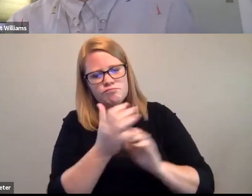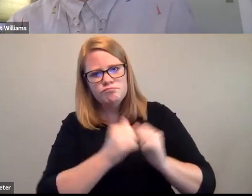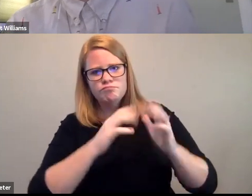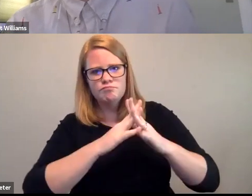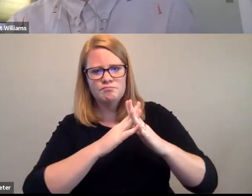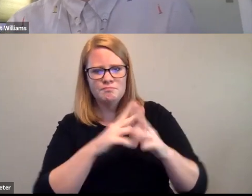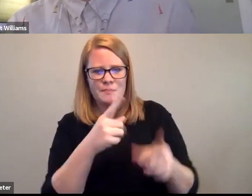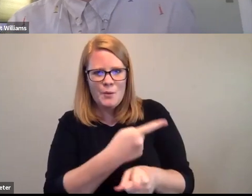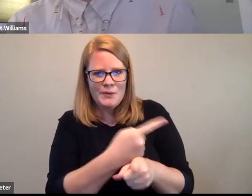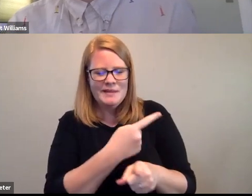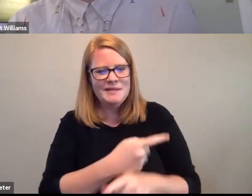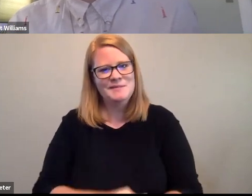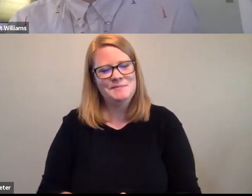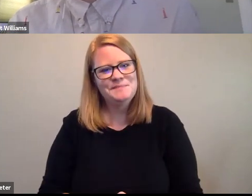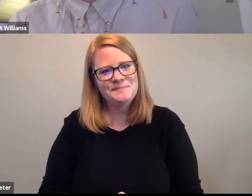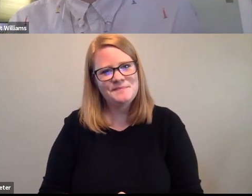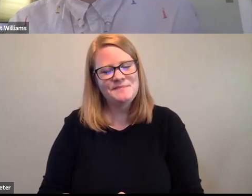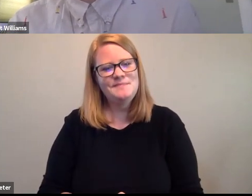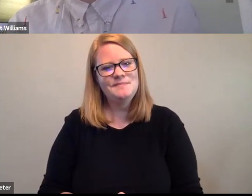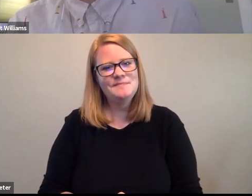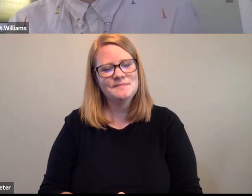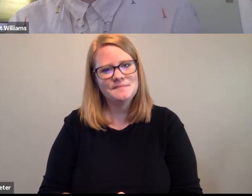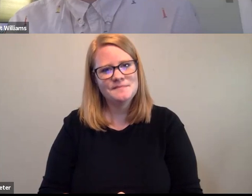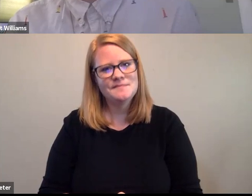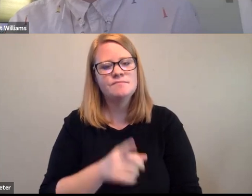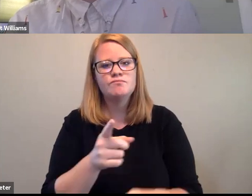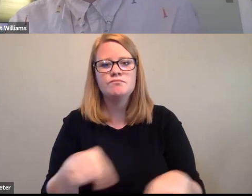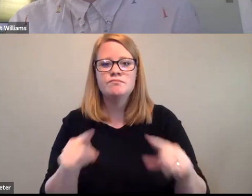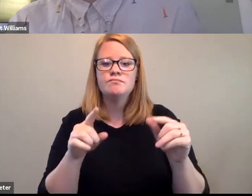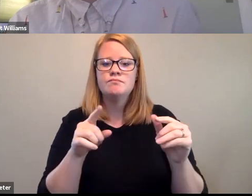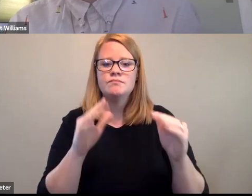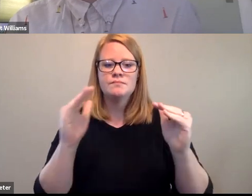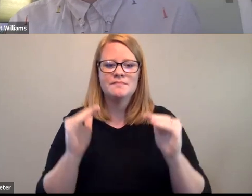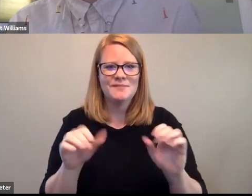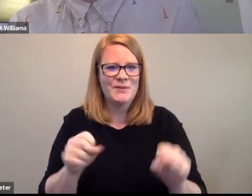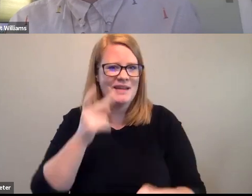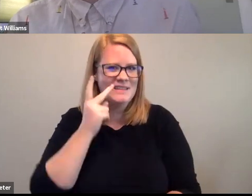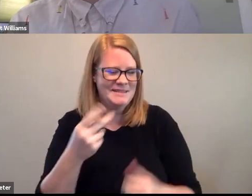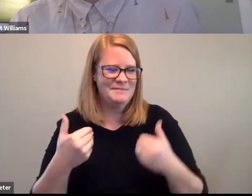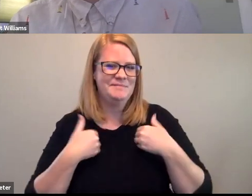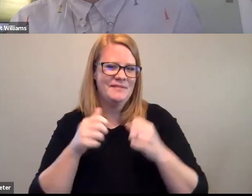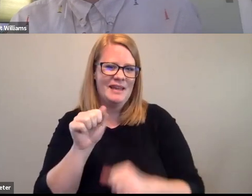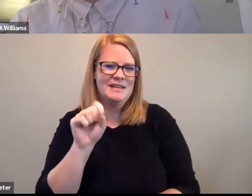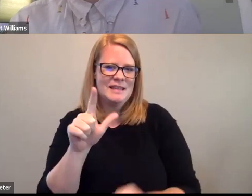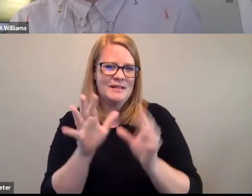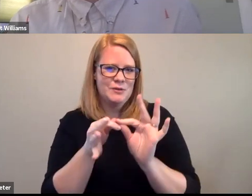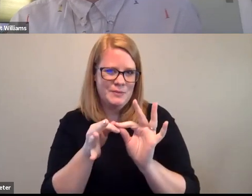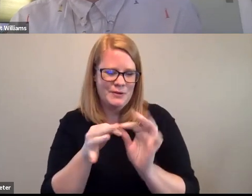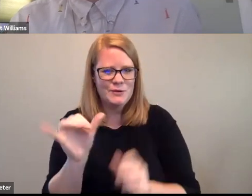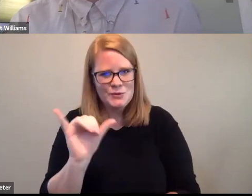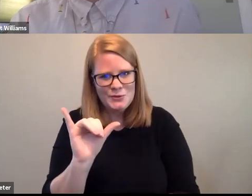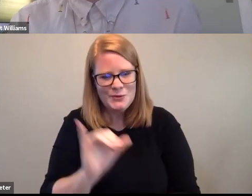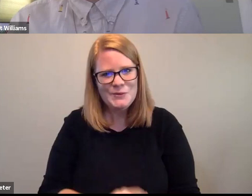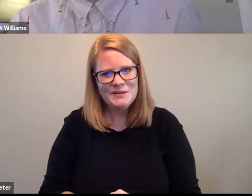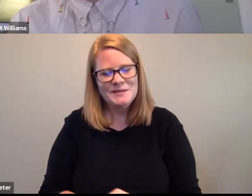and everything leading up to it. And as you can also see, we have Asl Interpretation, and this